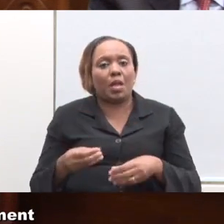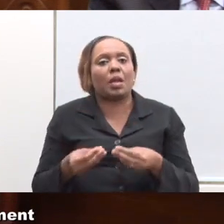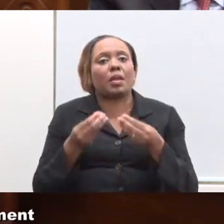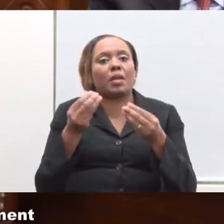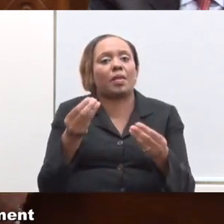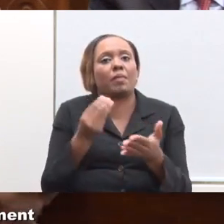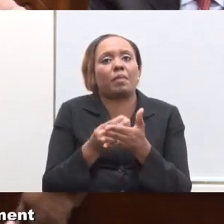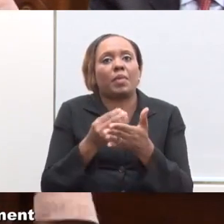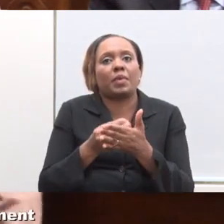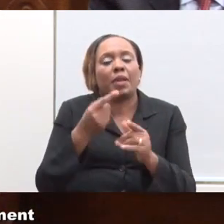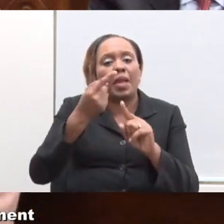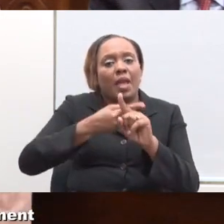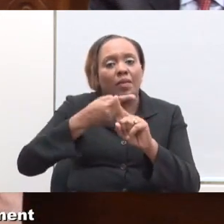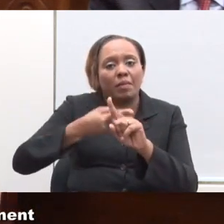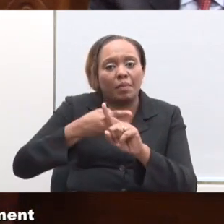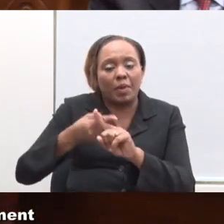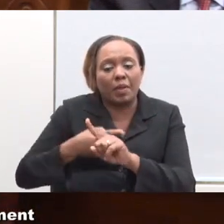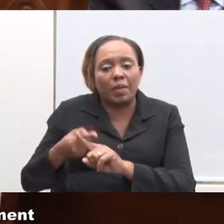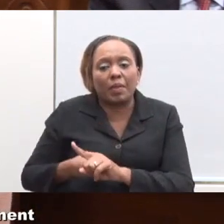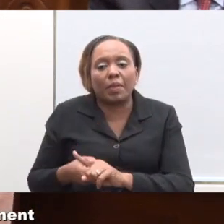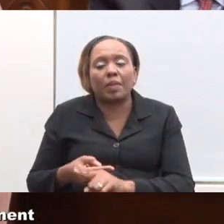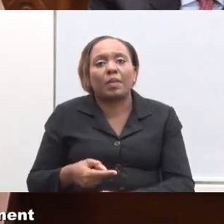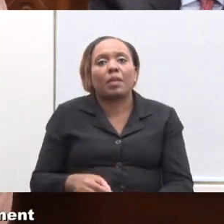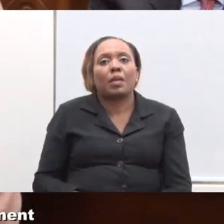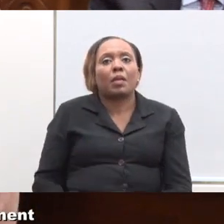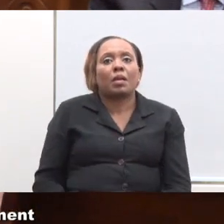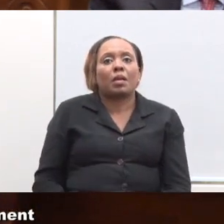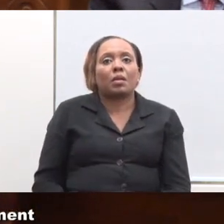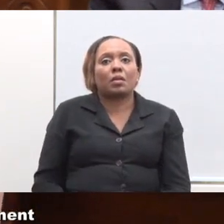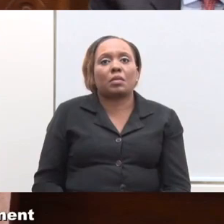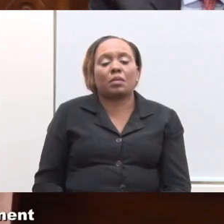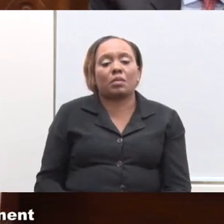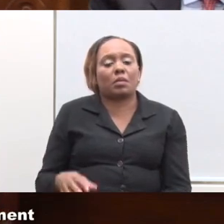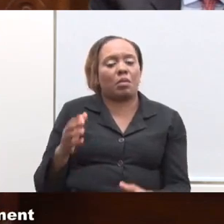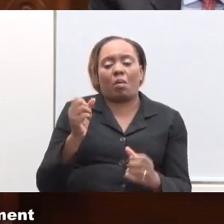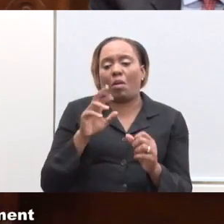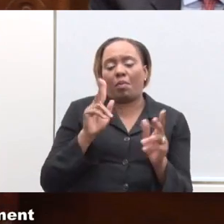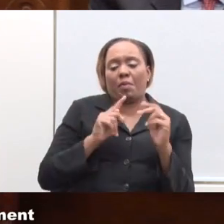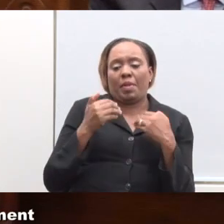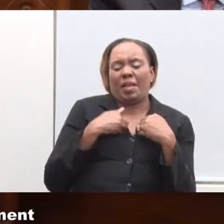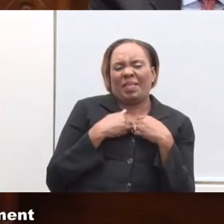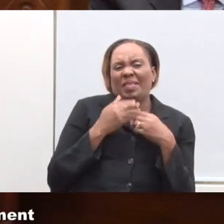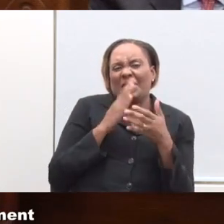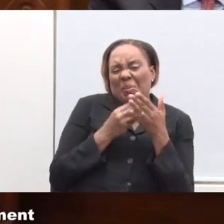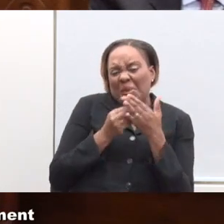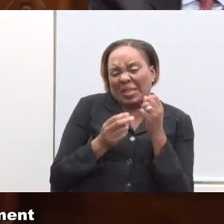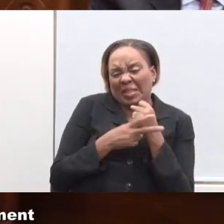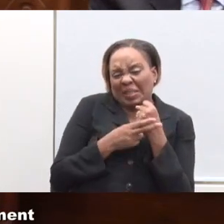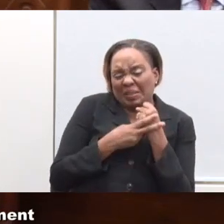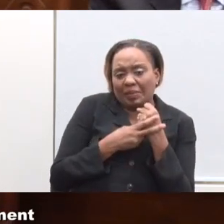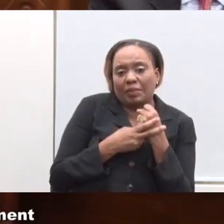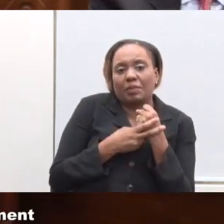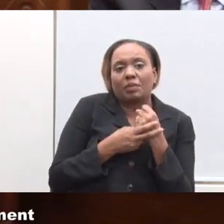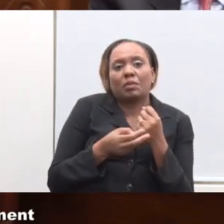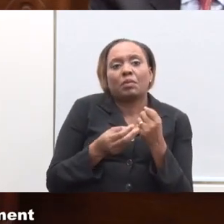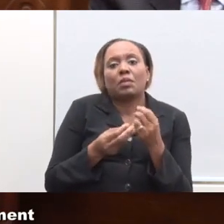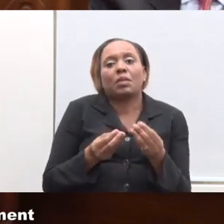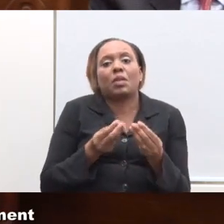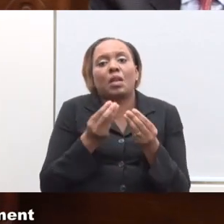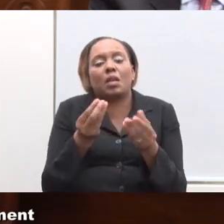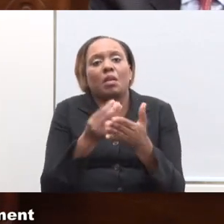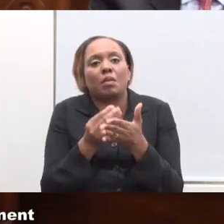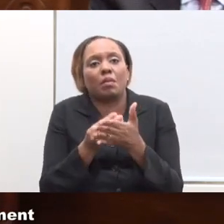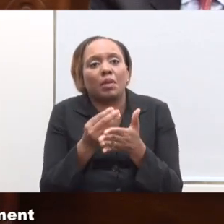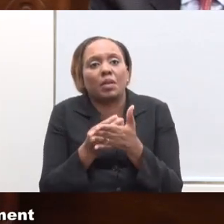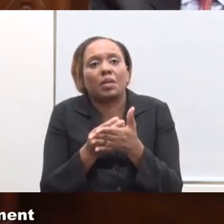or for those earning under $100,000 but have a little savings, $300 or $400 a month for